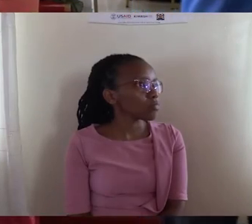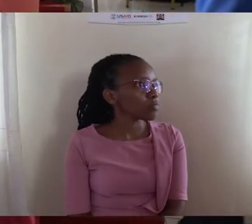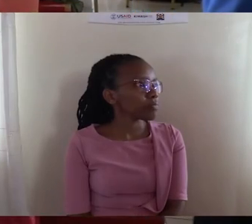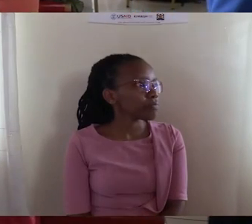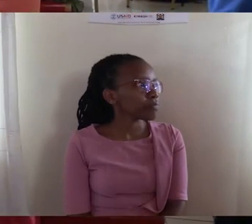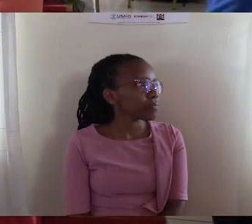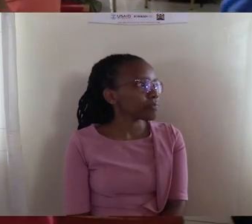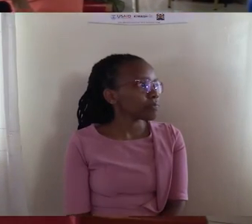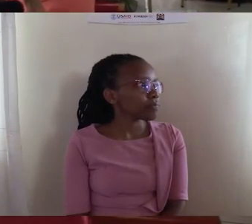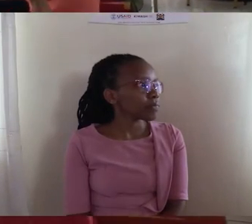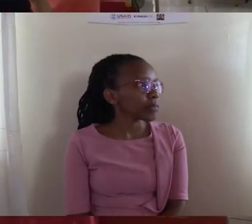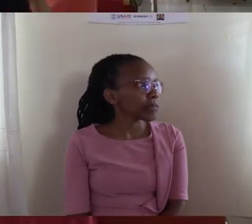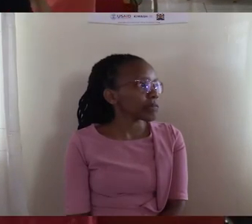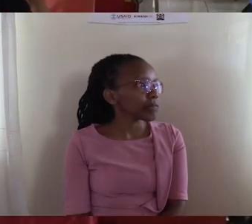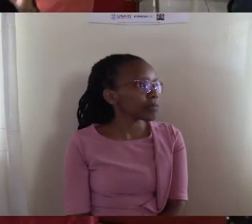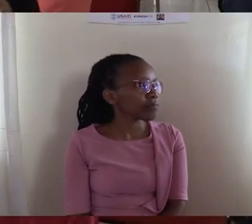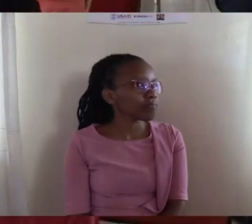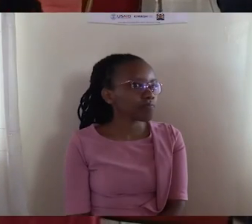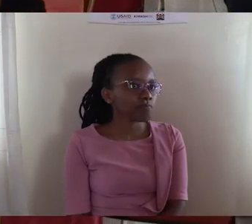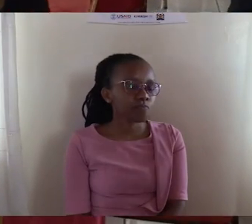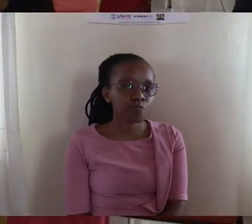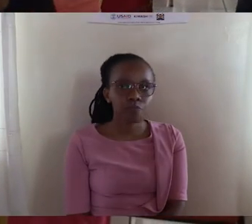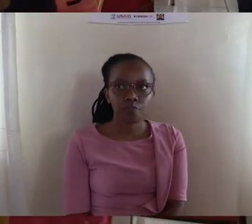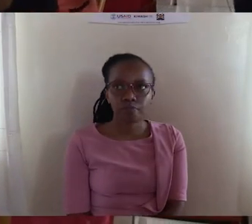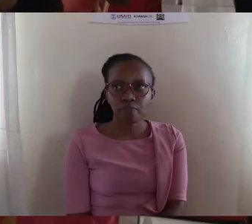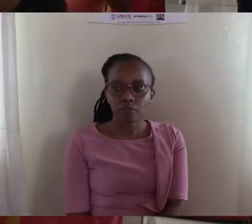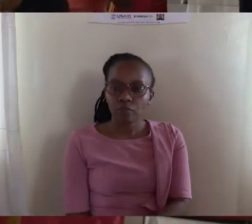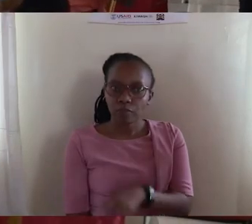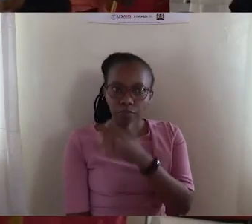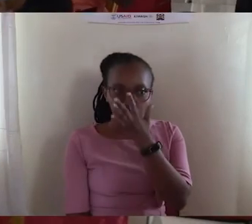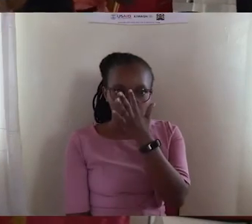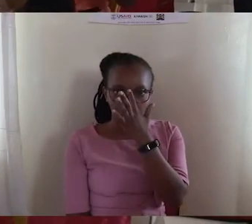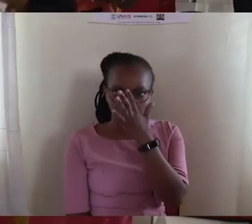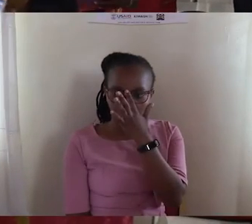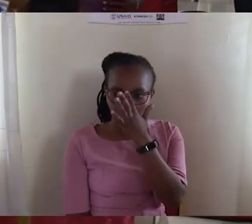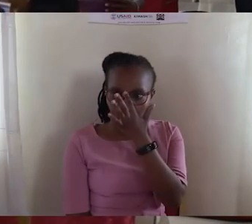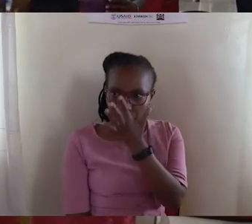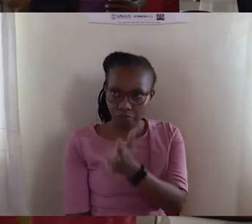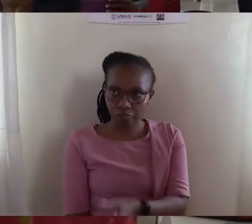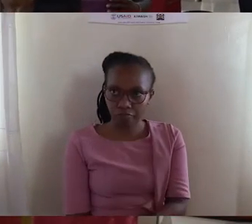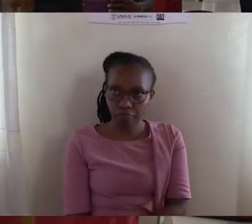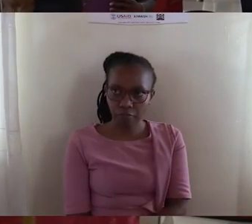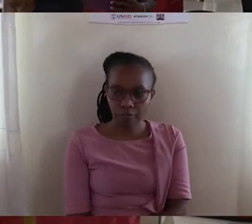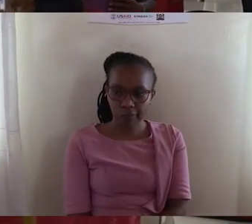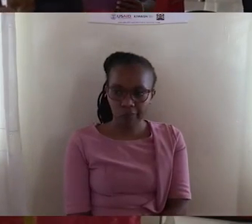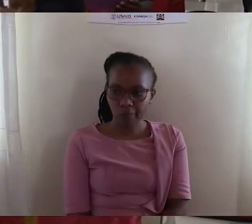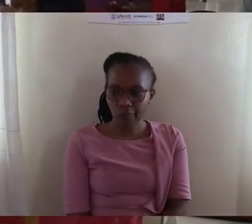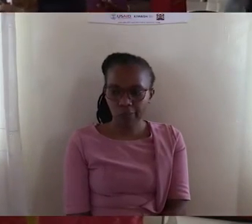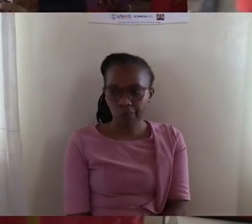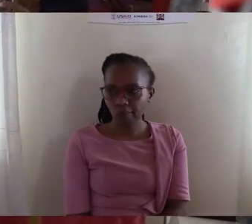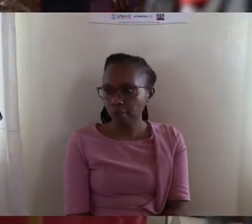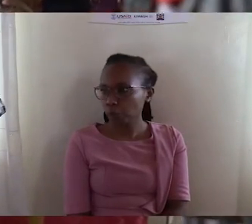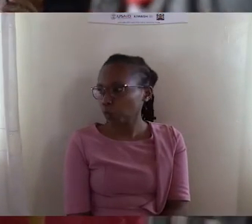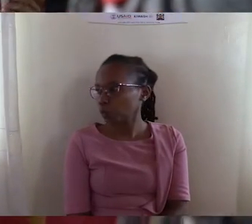We want you to be speaking on your behalf. Munajongelea, nyinyi wenyewe. So we'll empower you towards that with all